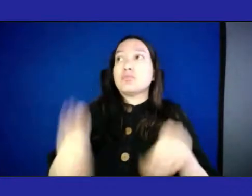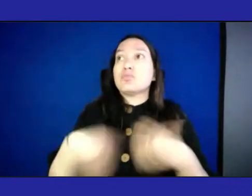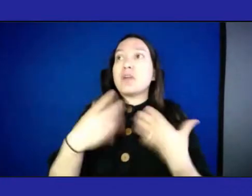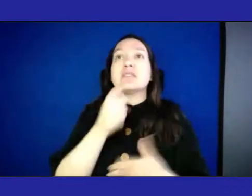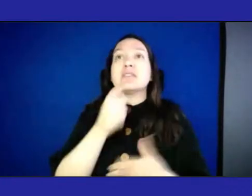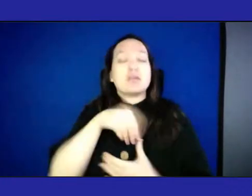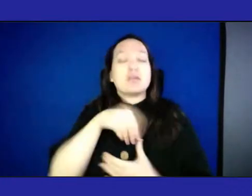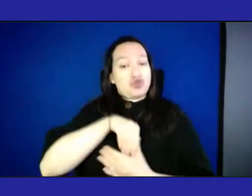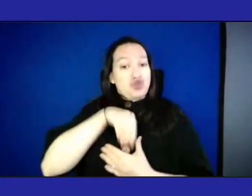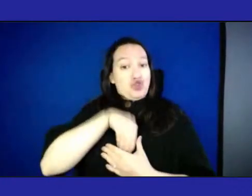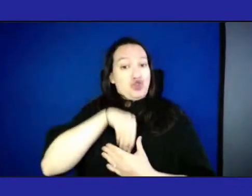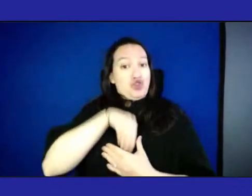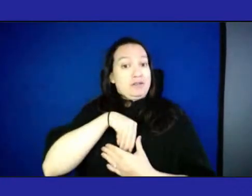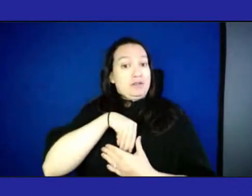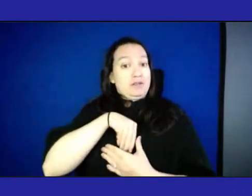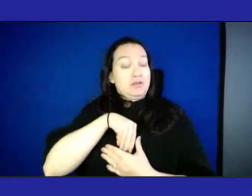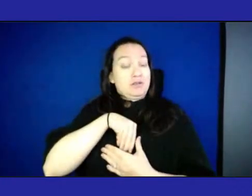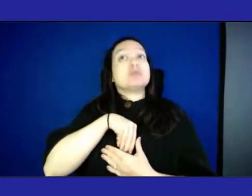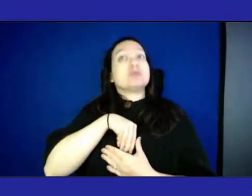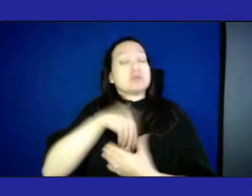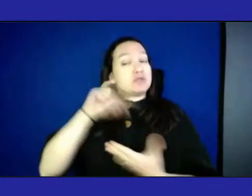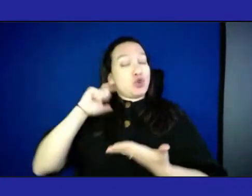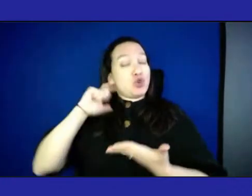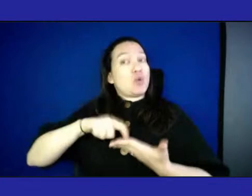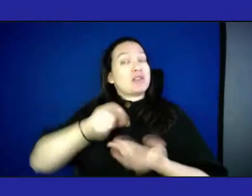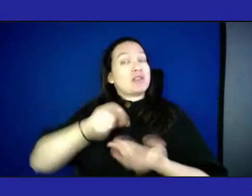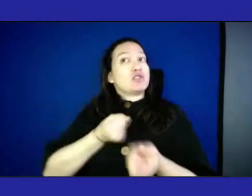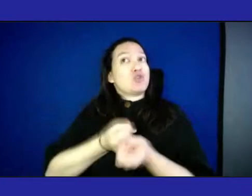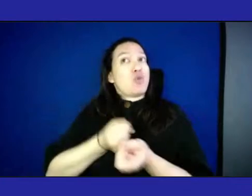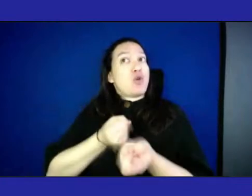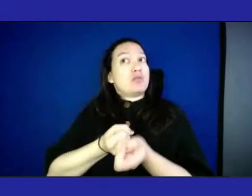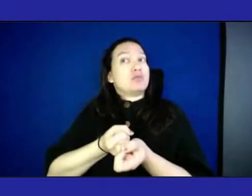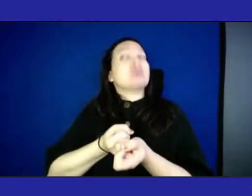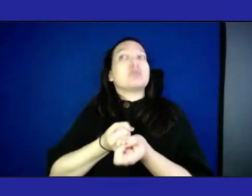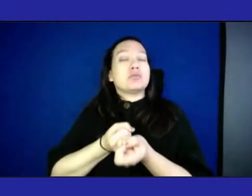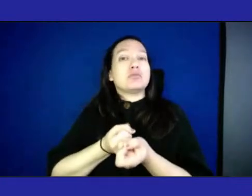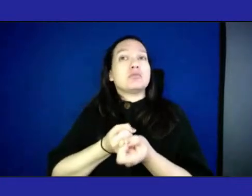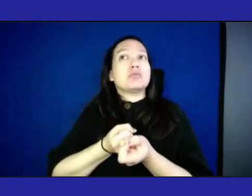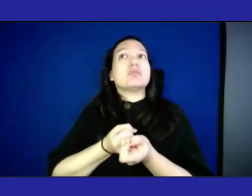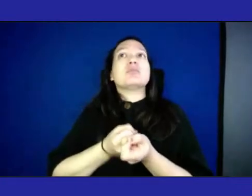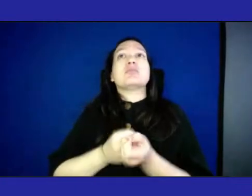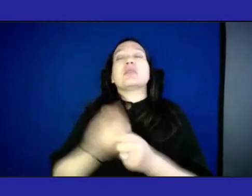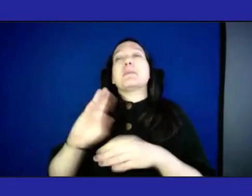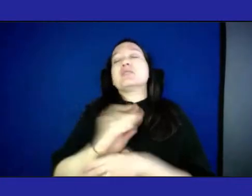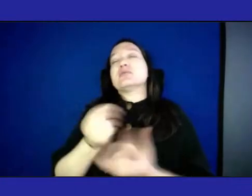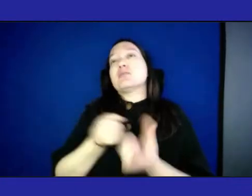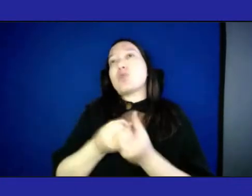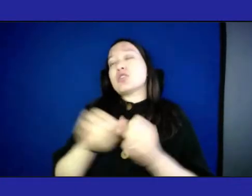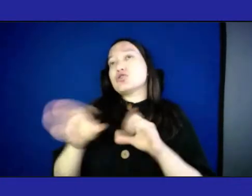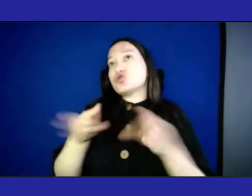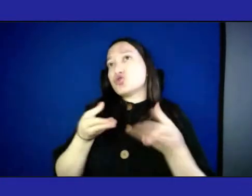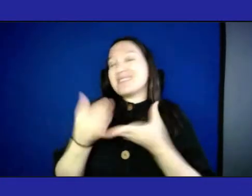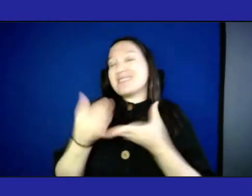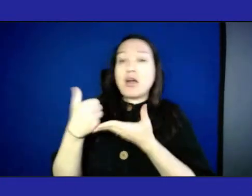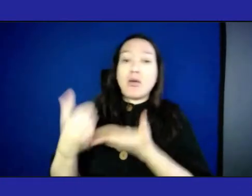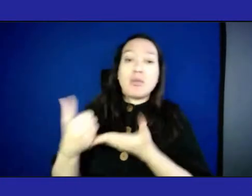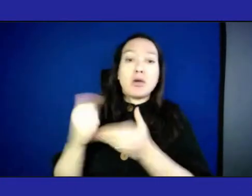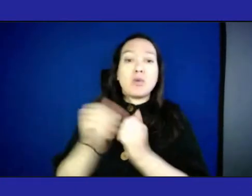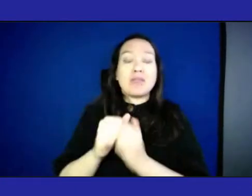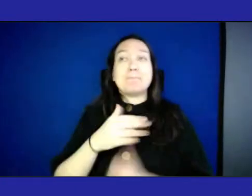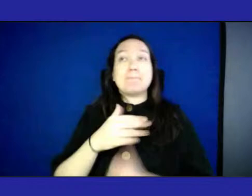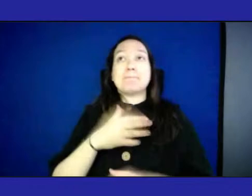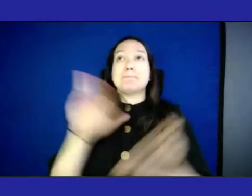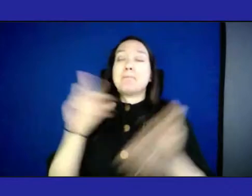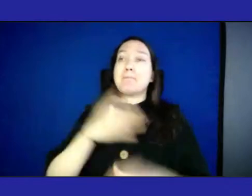to ourselves support. We do our enterprise support services also helps with MyChart set